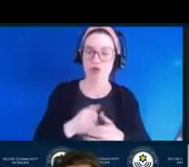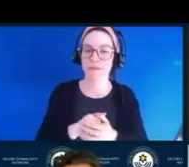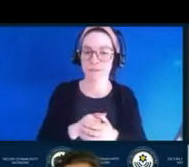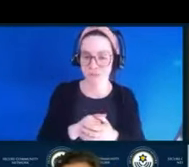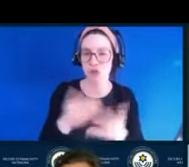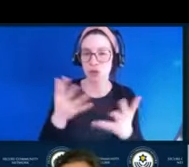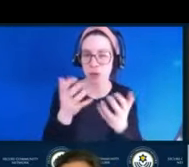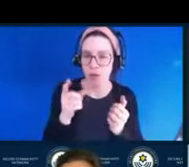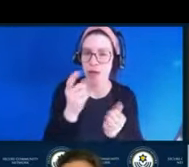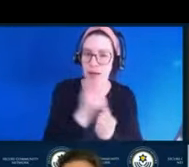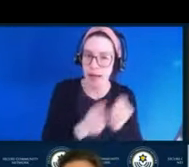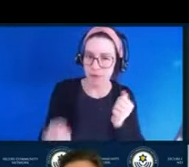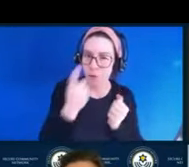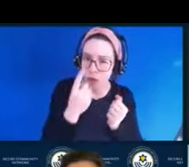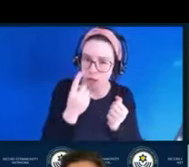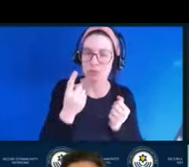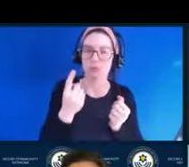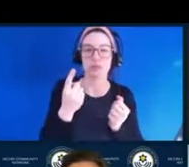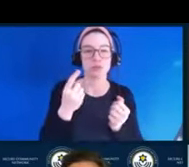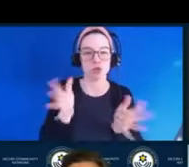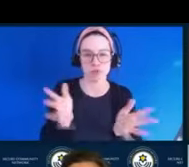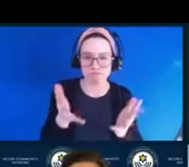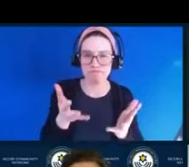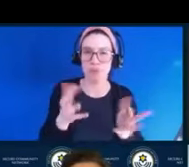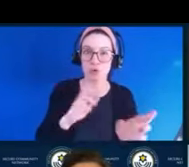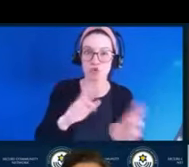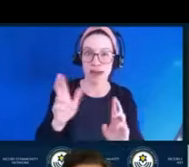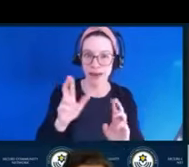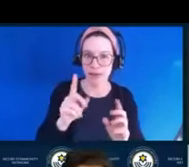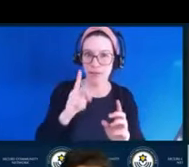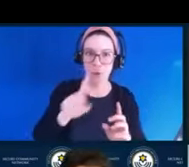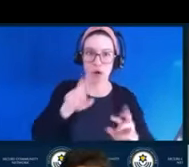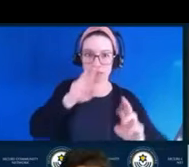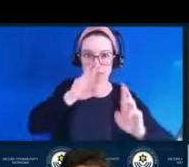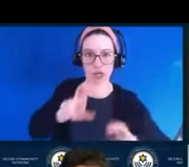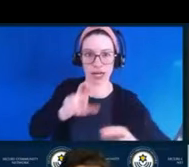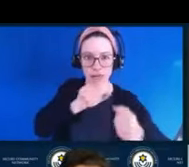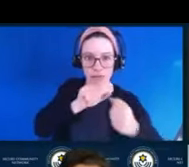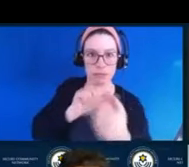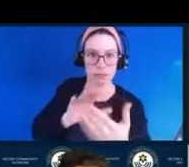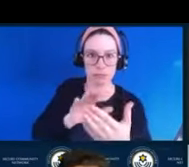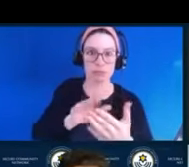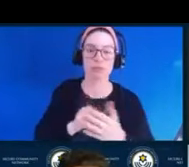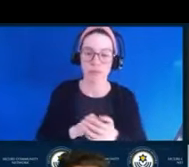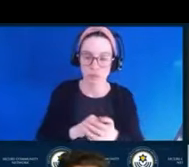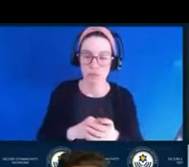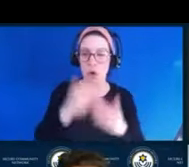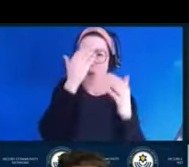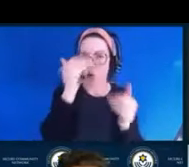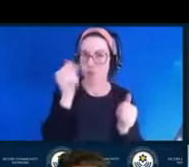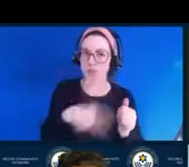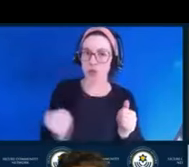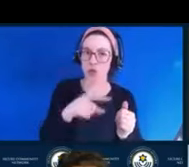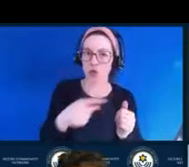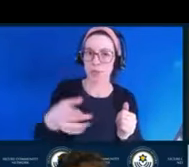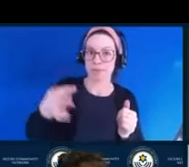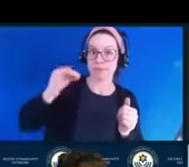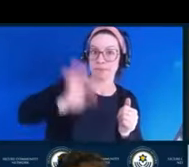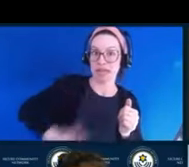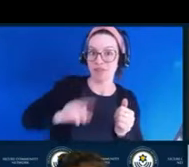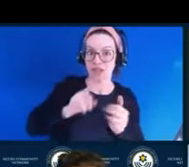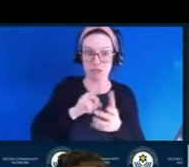want to get everyone in that space to move. So especially in a time of an event. So hopefully you have some key takeaways that you can